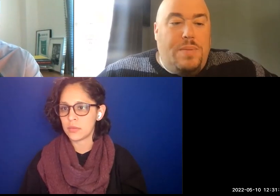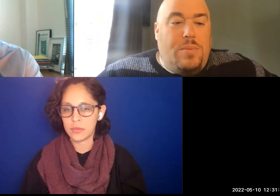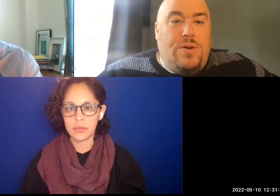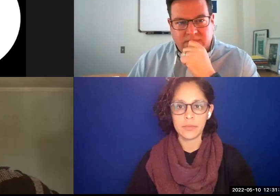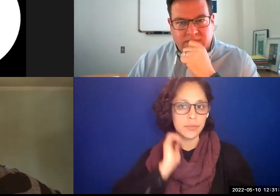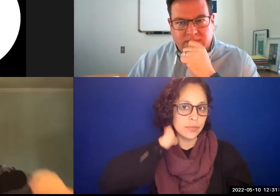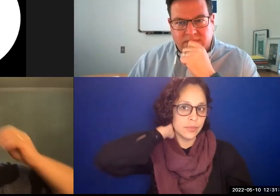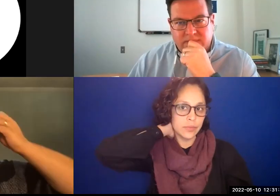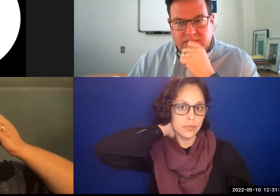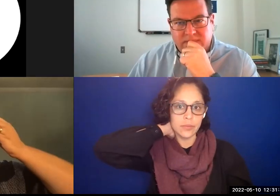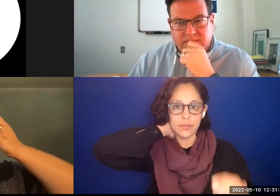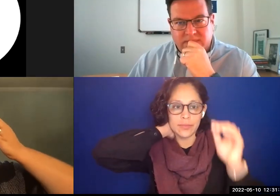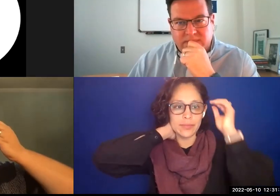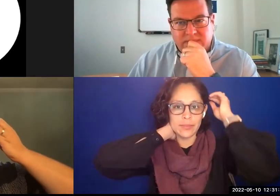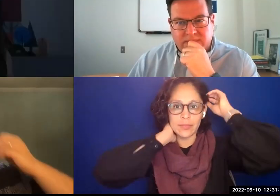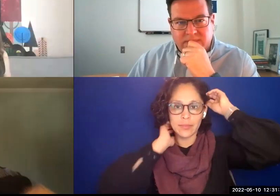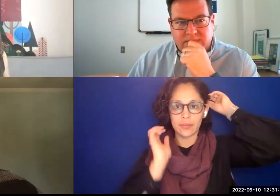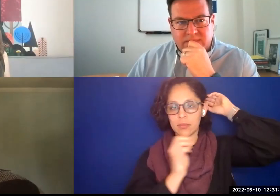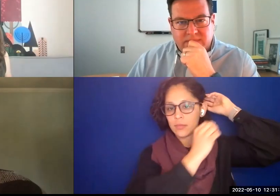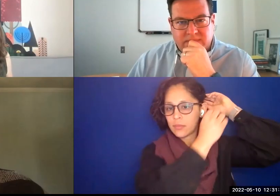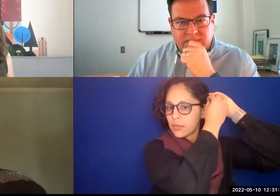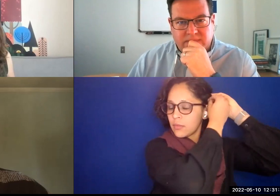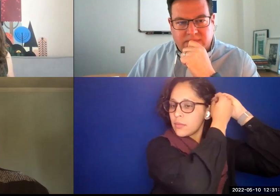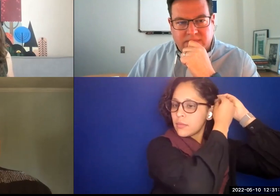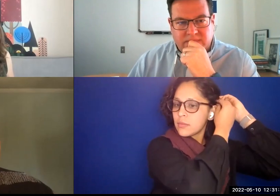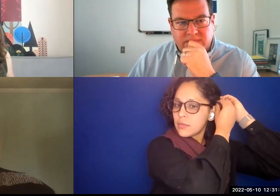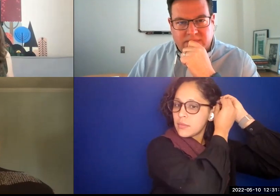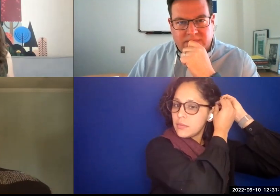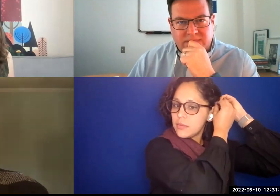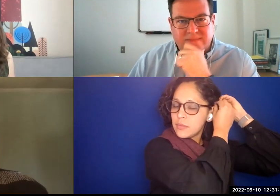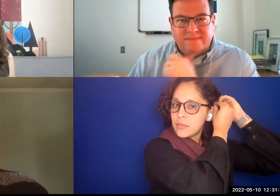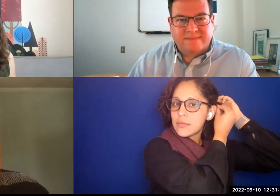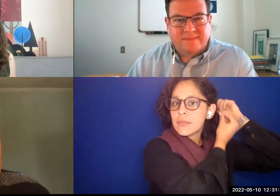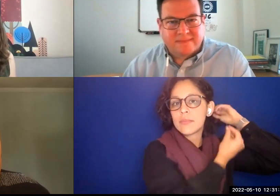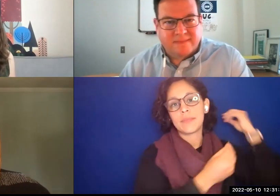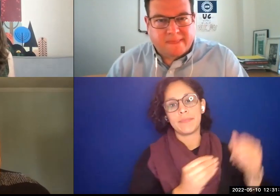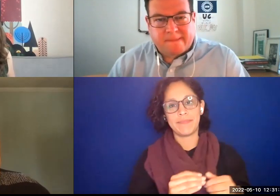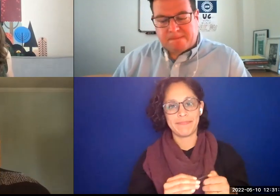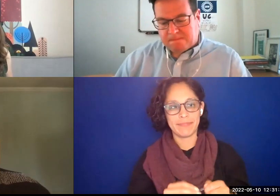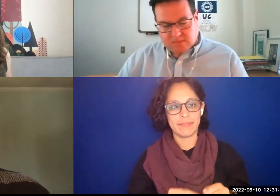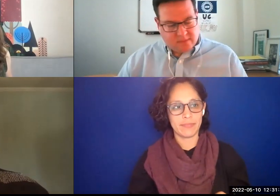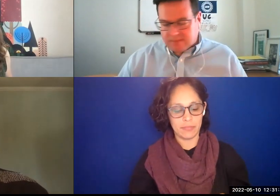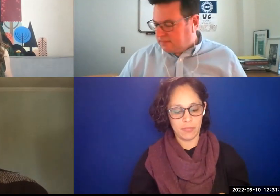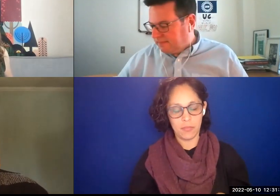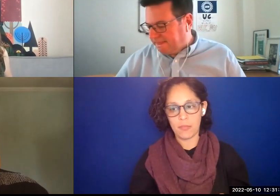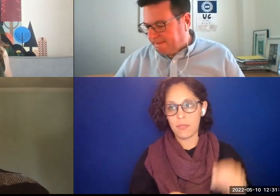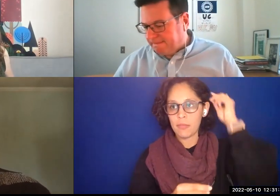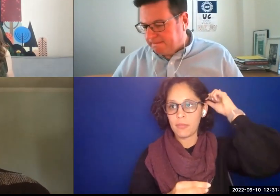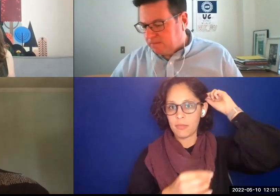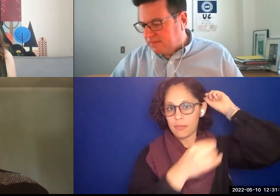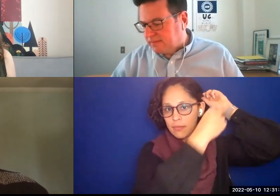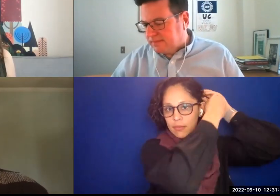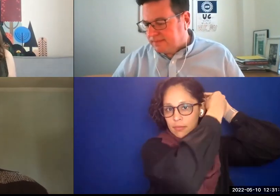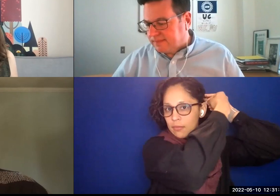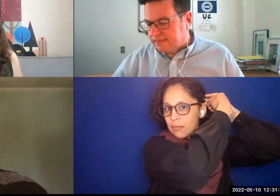You should be able to now, Heather. Okay. Well, welcome everyone to the final